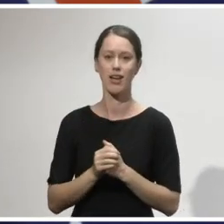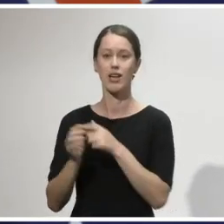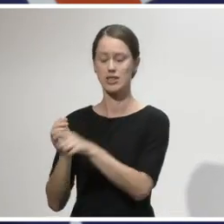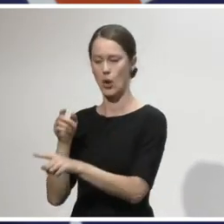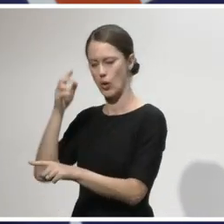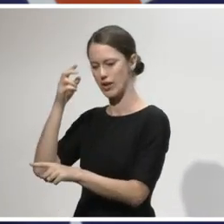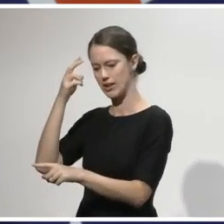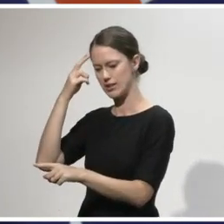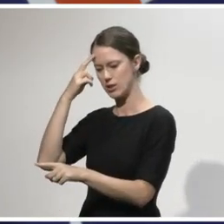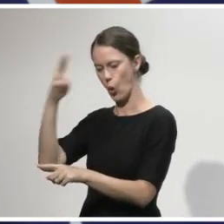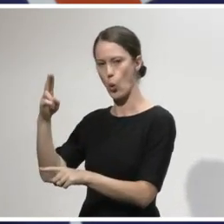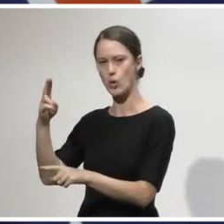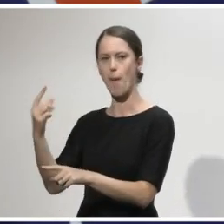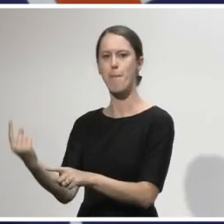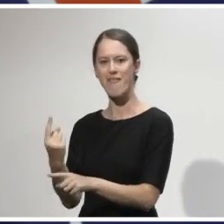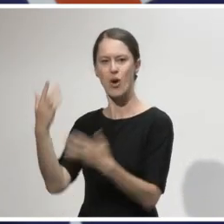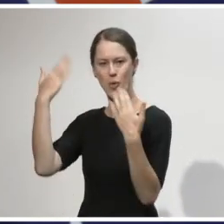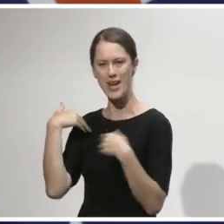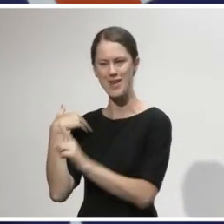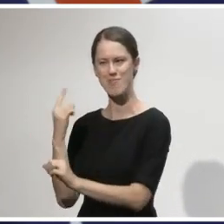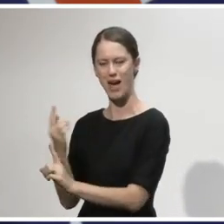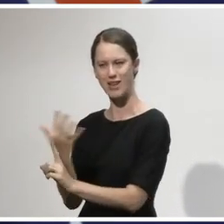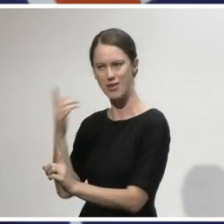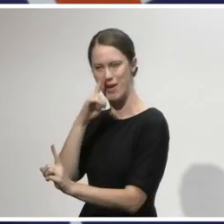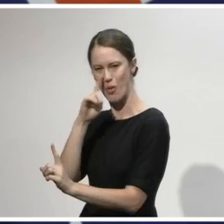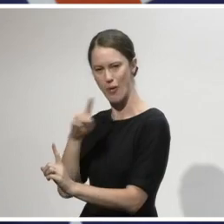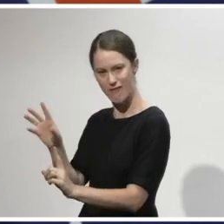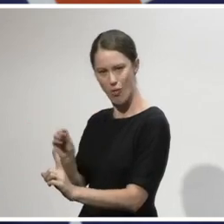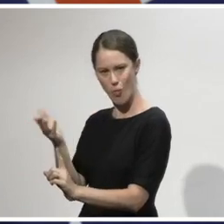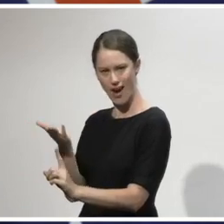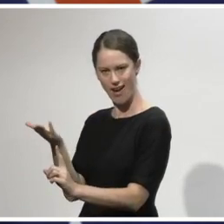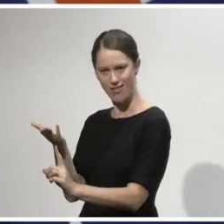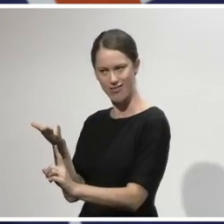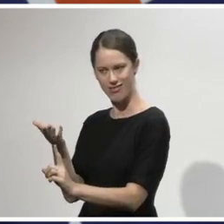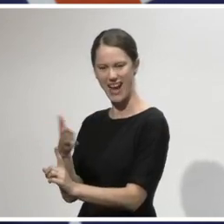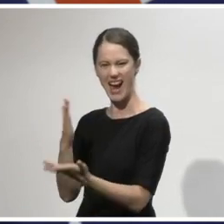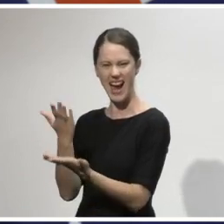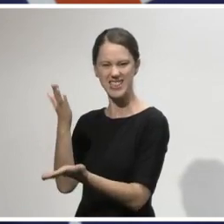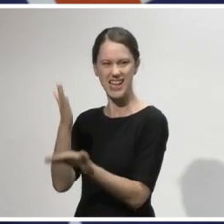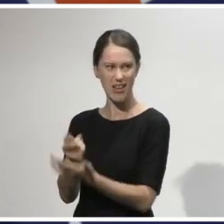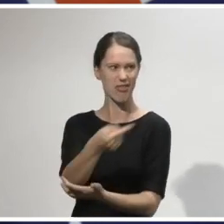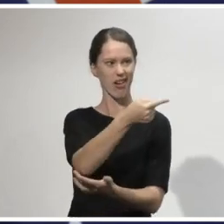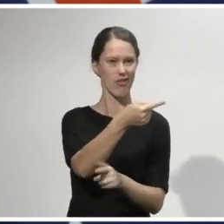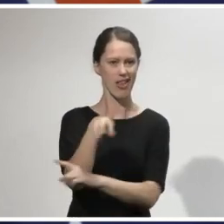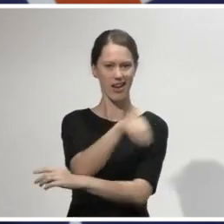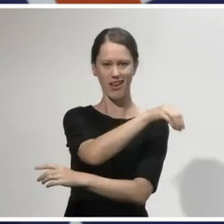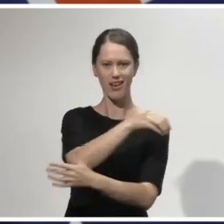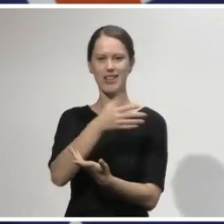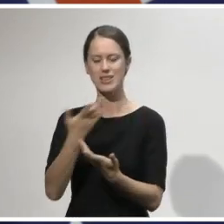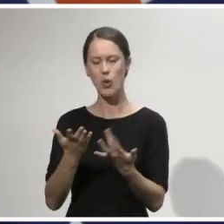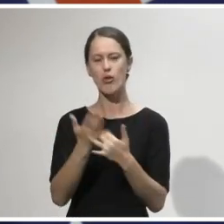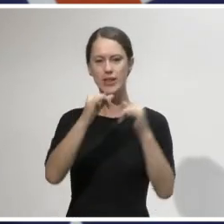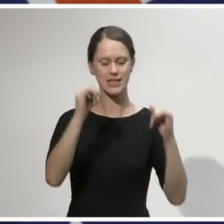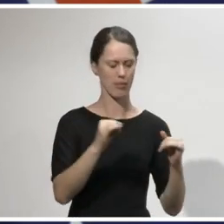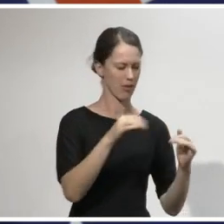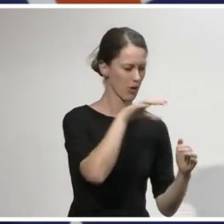it's labelled as Bluff, quite a number of those cases actually live in other parts of the country, and it's through our